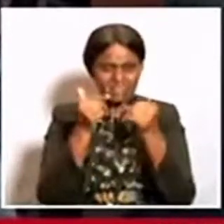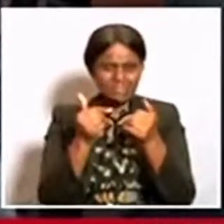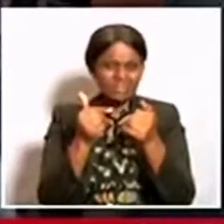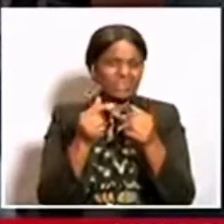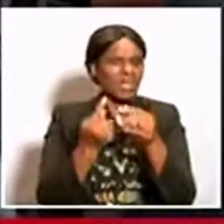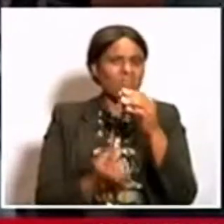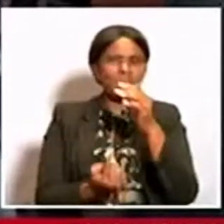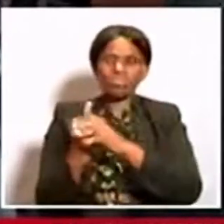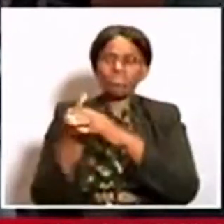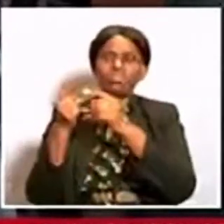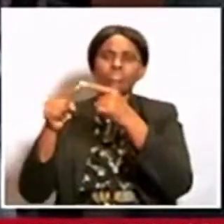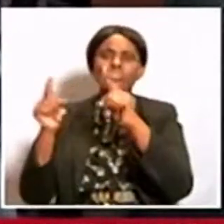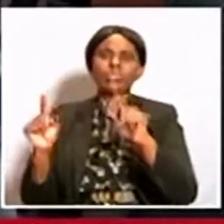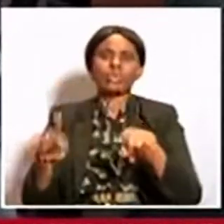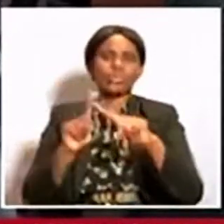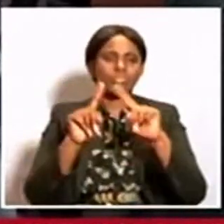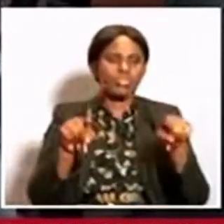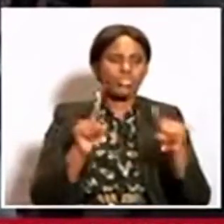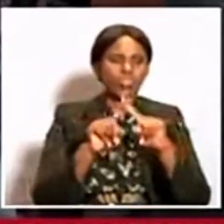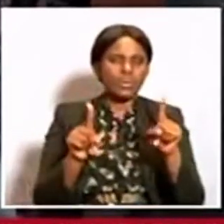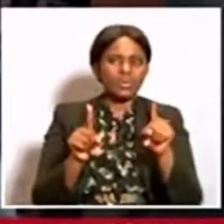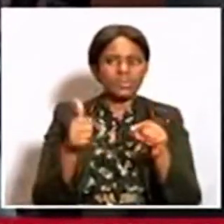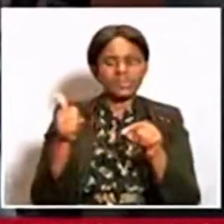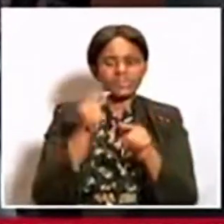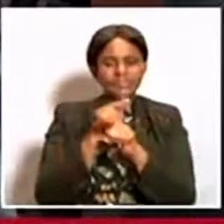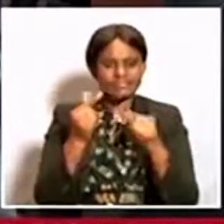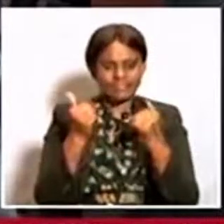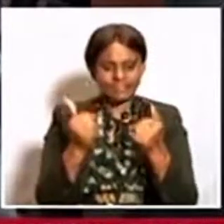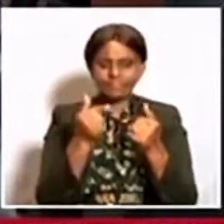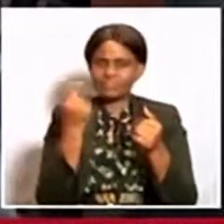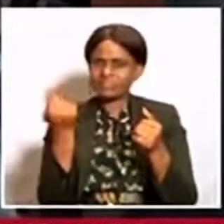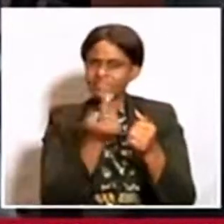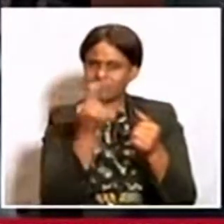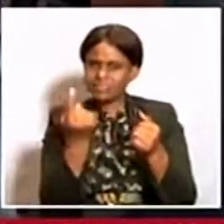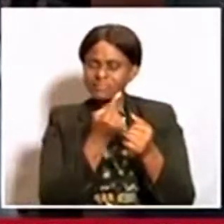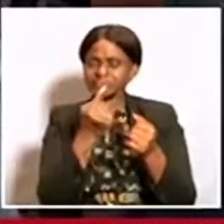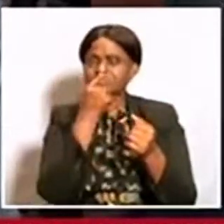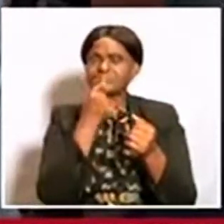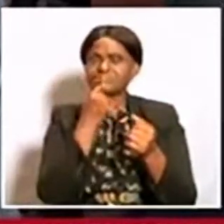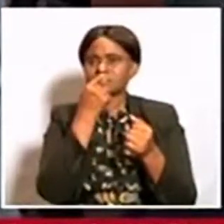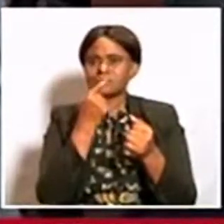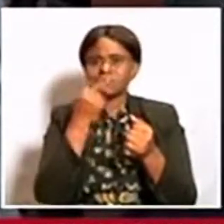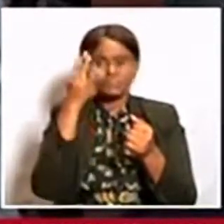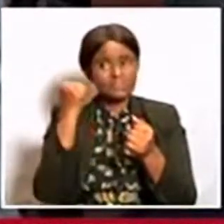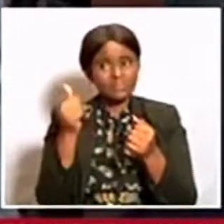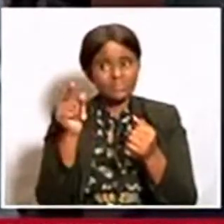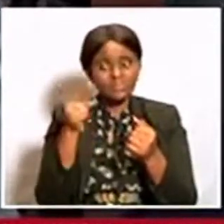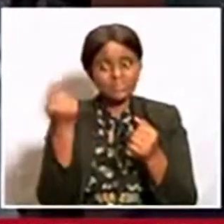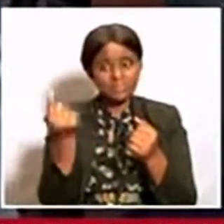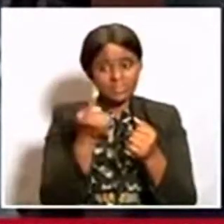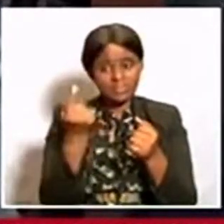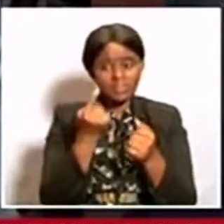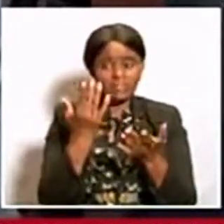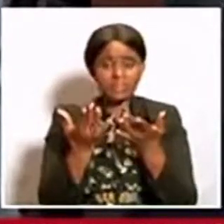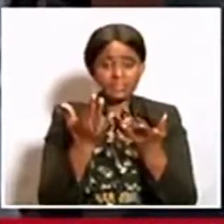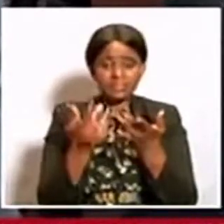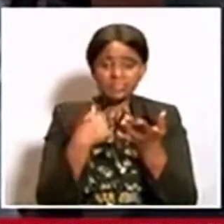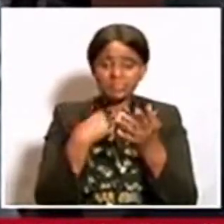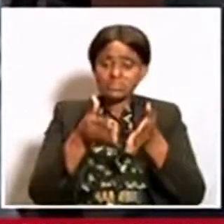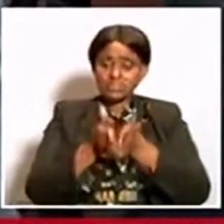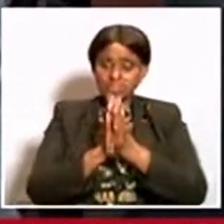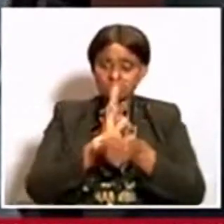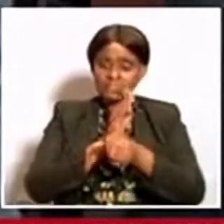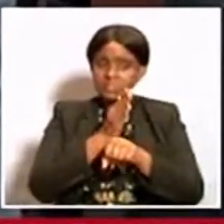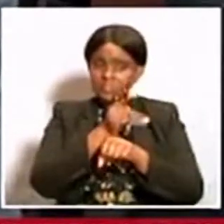anyhow? Like they are just trivializing the matters. Why is it that only, maybe if I may ask, after